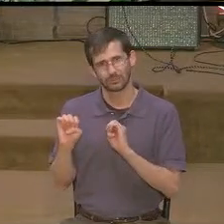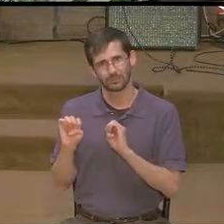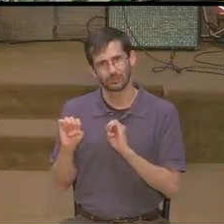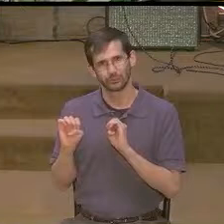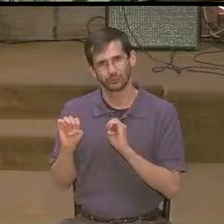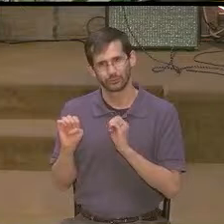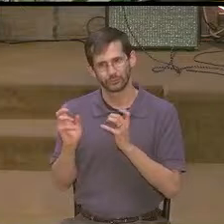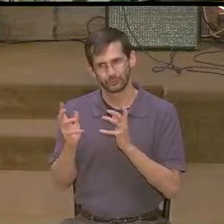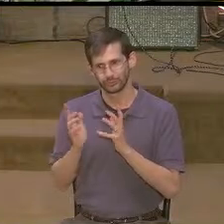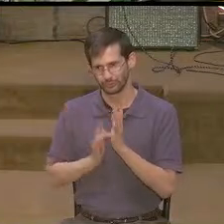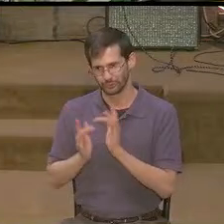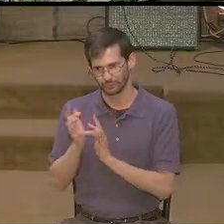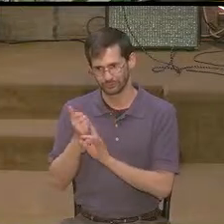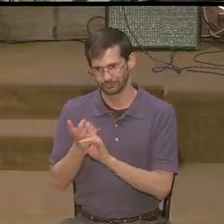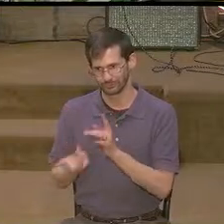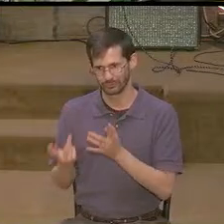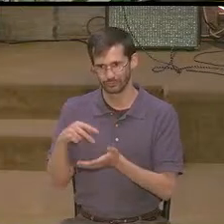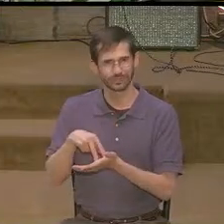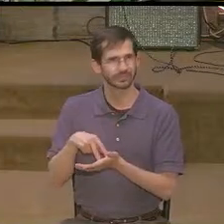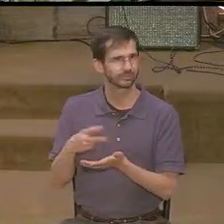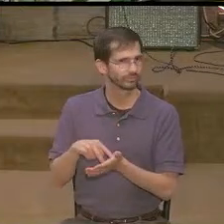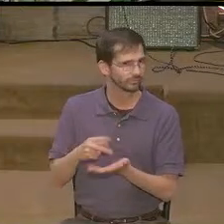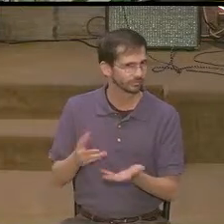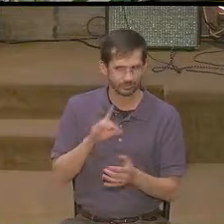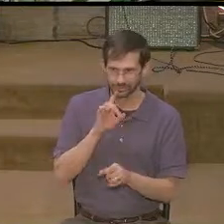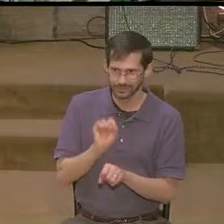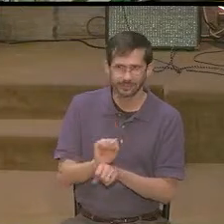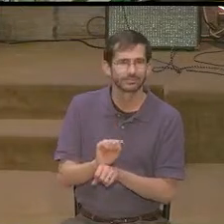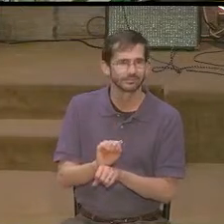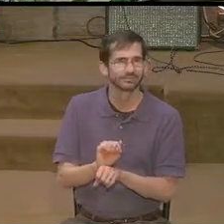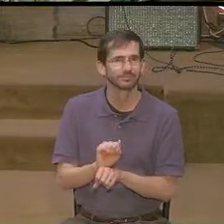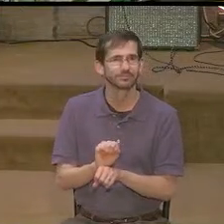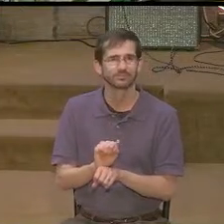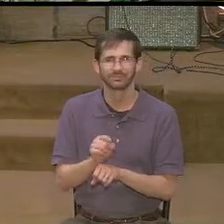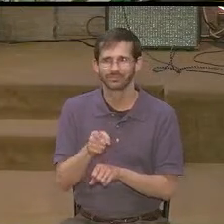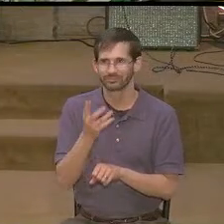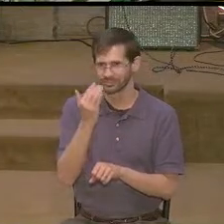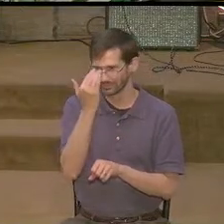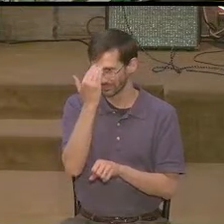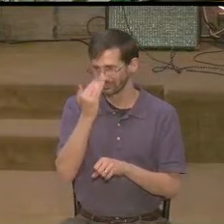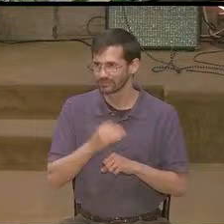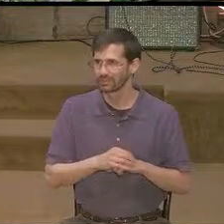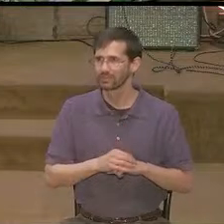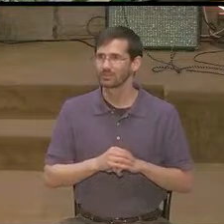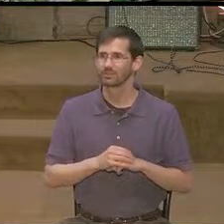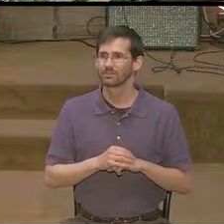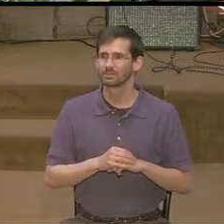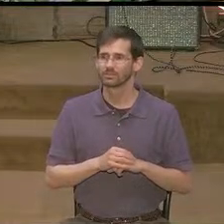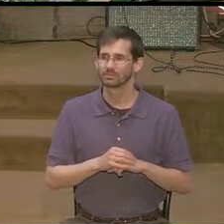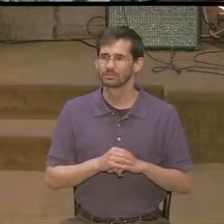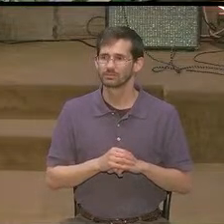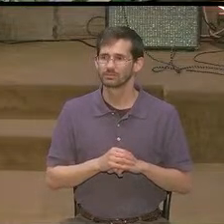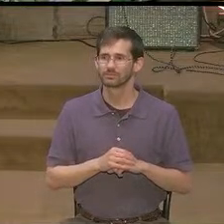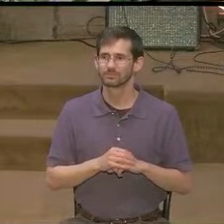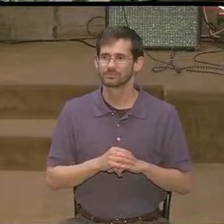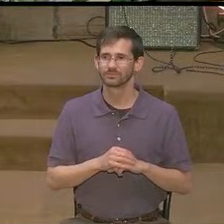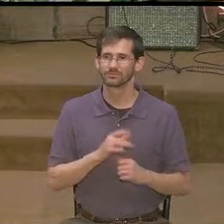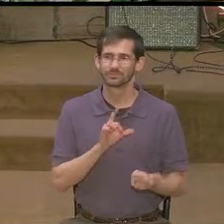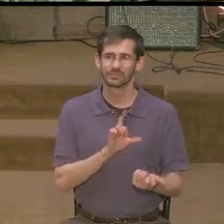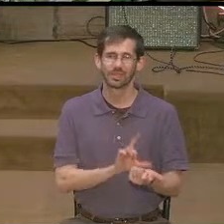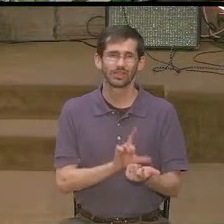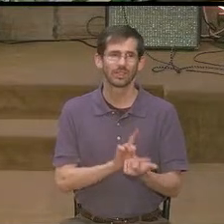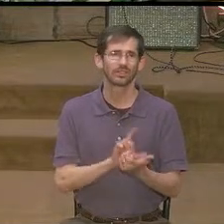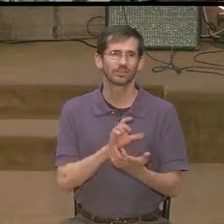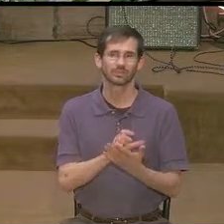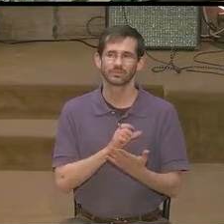Jesus is risen. He is what, saints? You already know. Luke chapter 24.